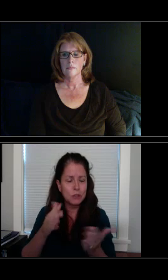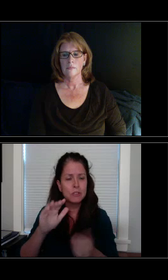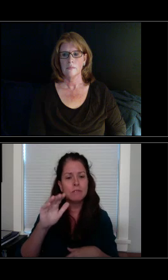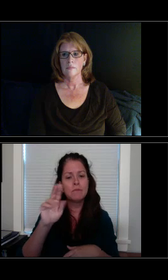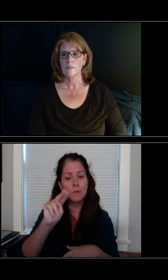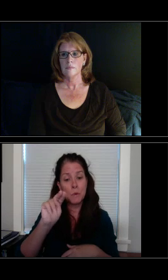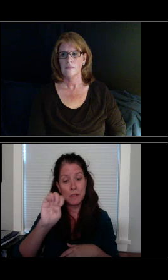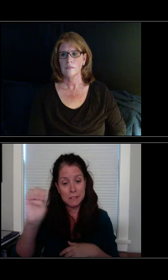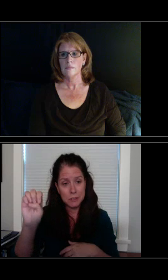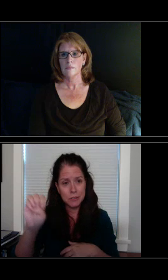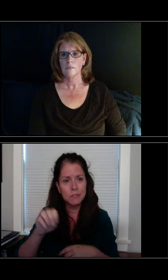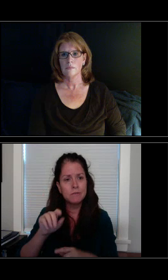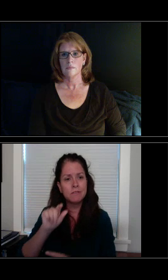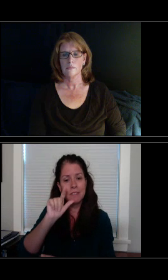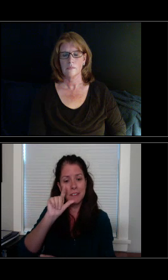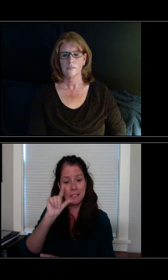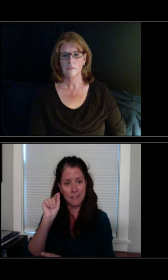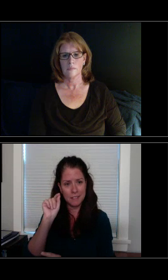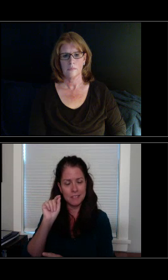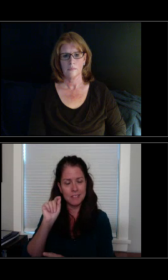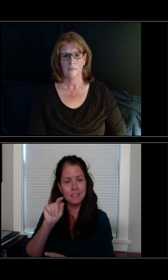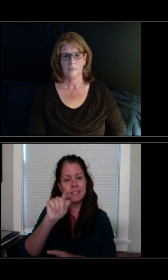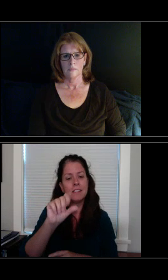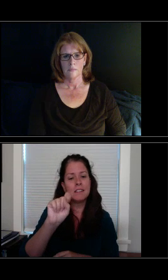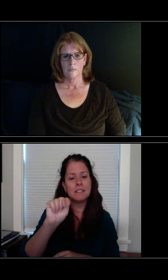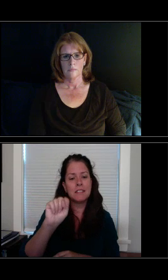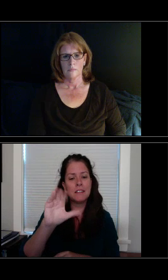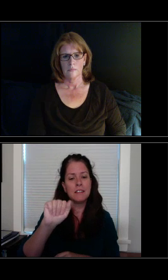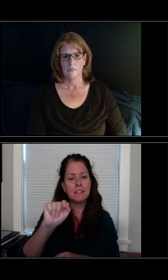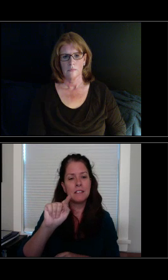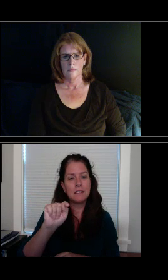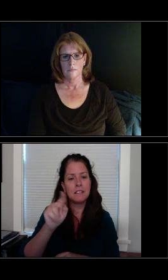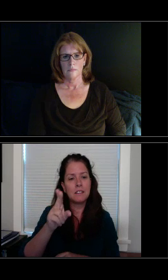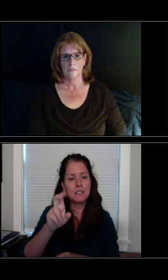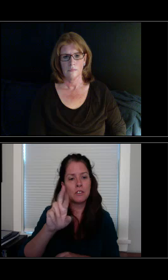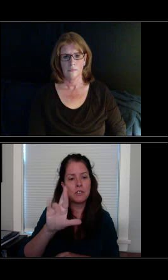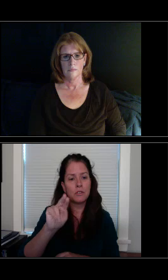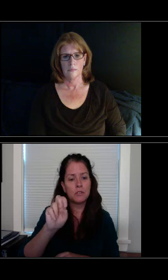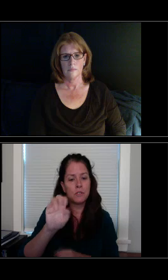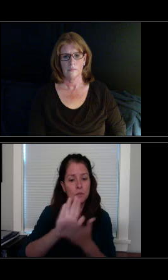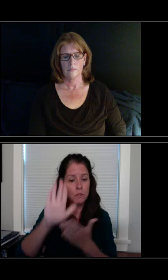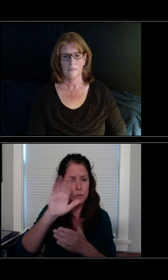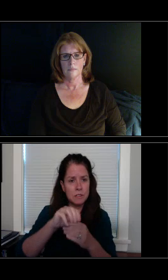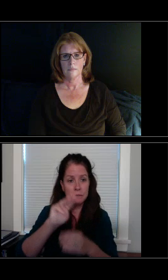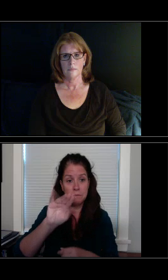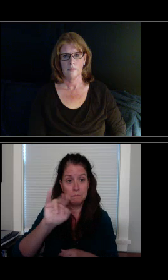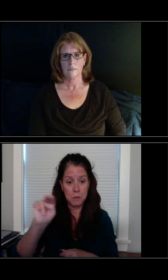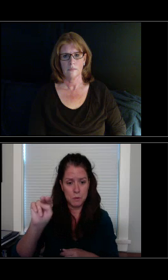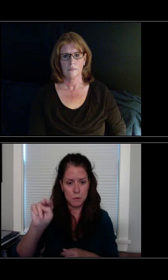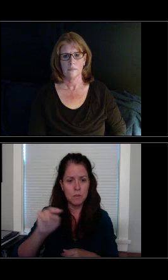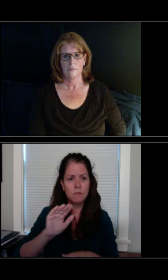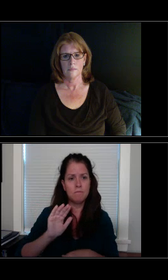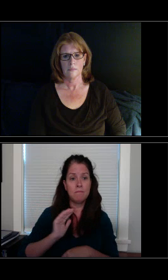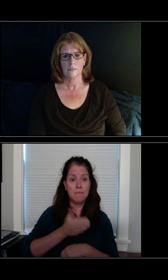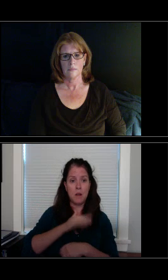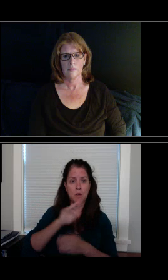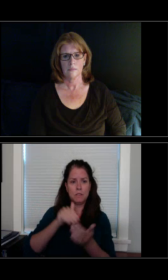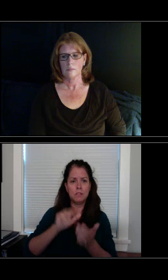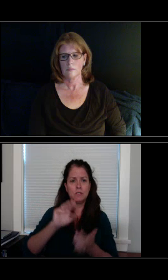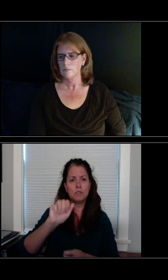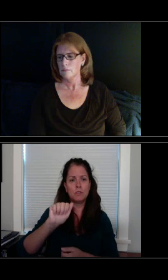As you can see in the PowerPoint, it will show where our centers are throughout the United States. We have the National Center